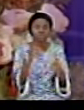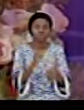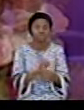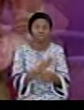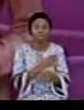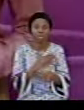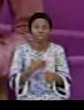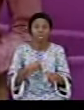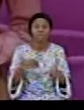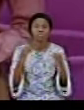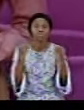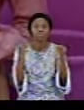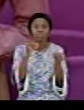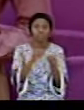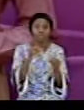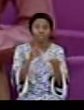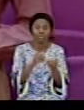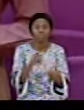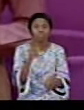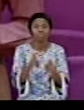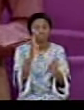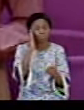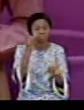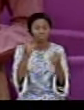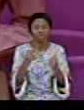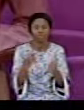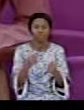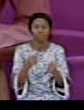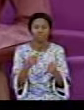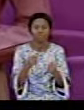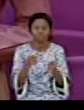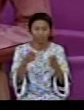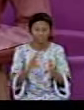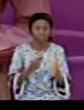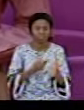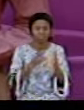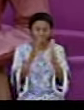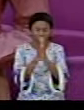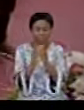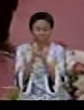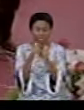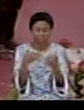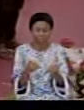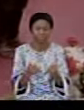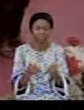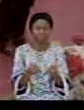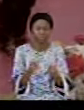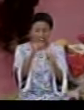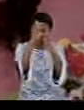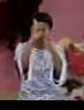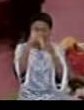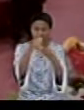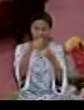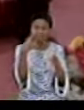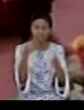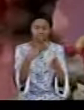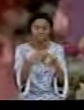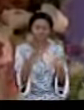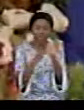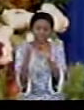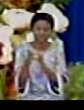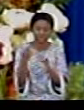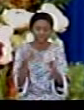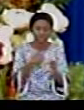now, thanking God. Father, in the name of Jesus, we thank